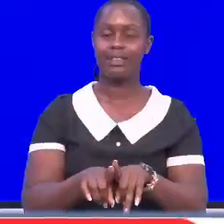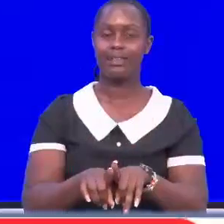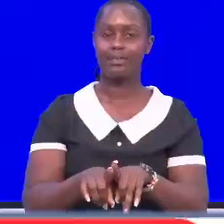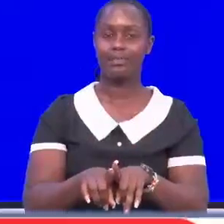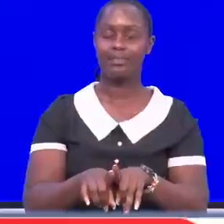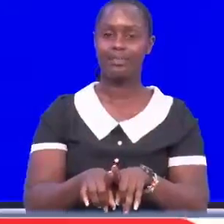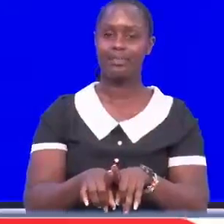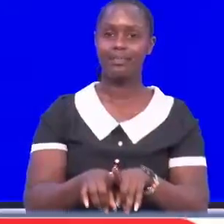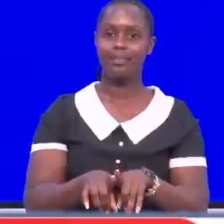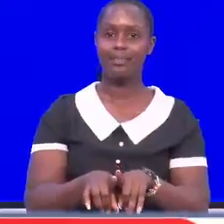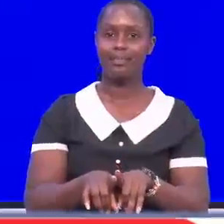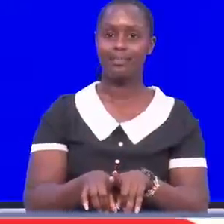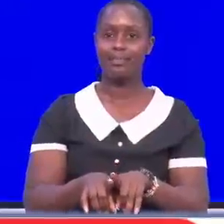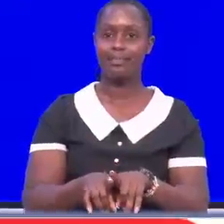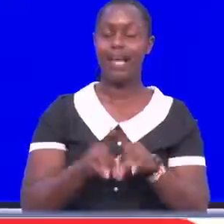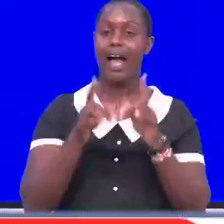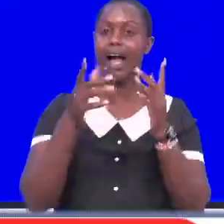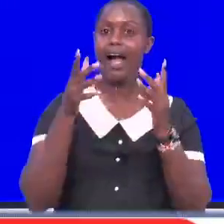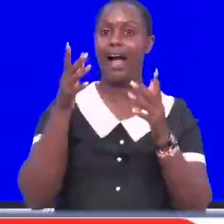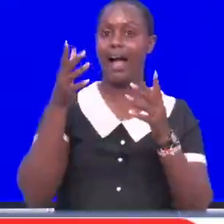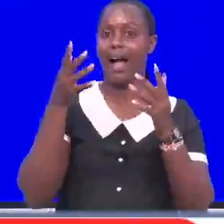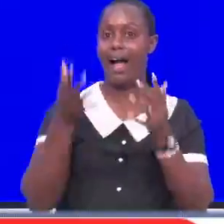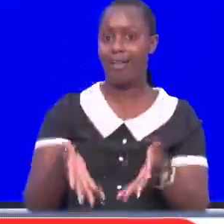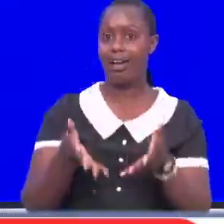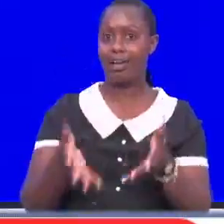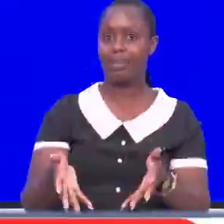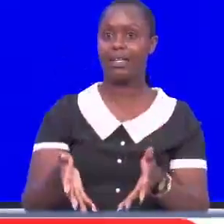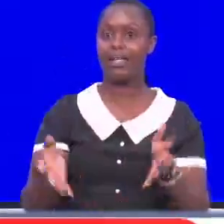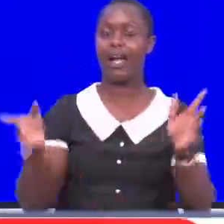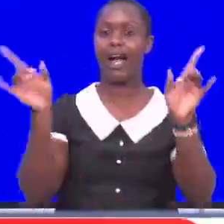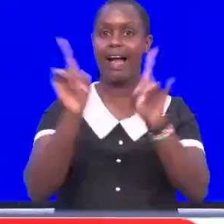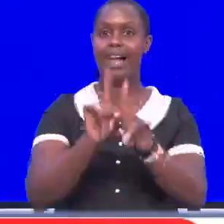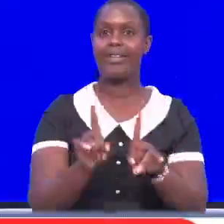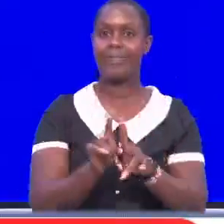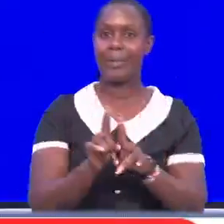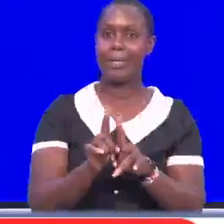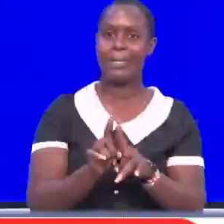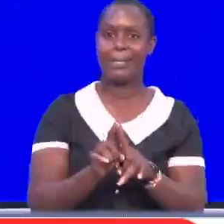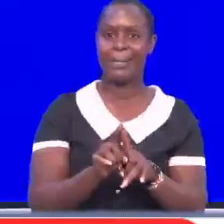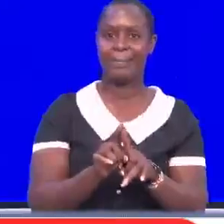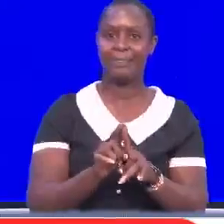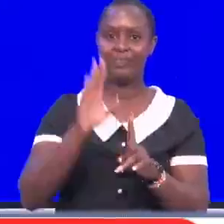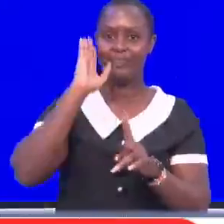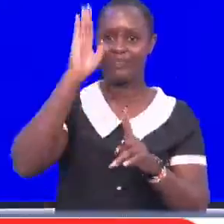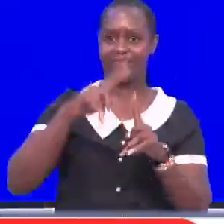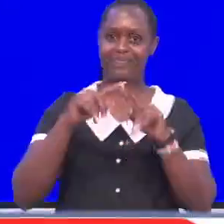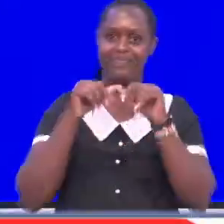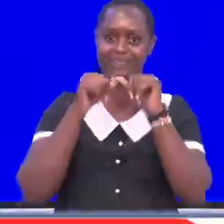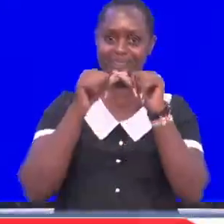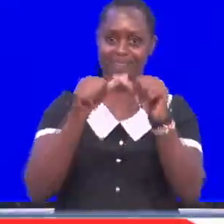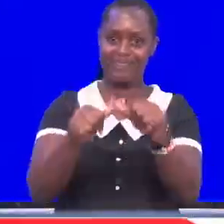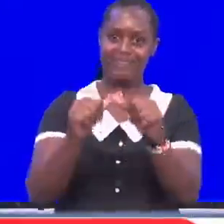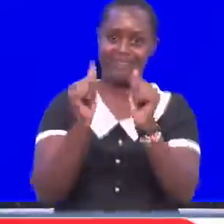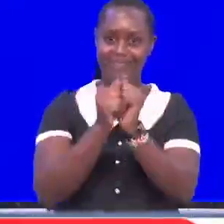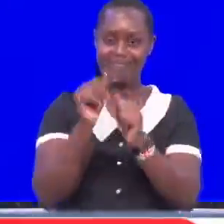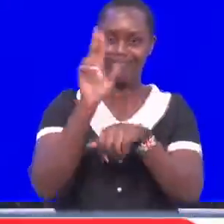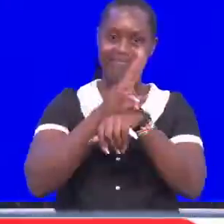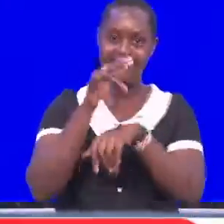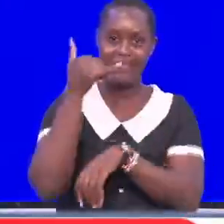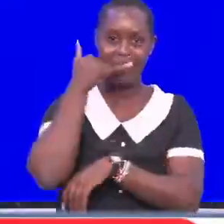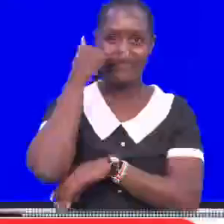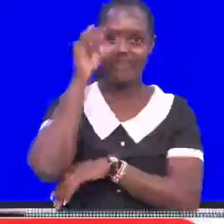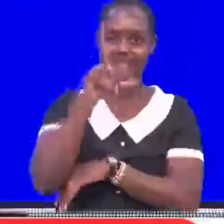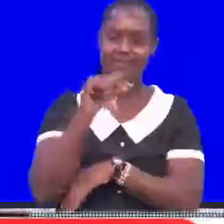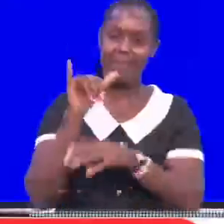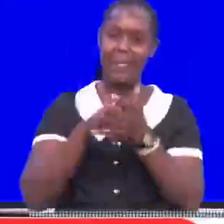availability, but the affordability of the smartphone, you will continue to experience challenges in that